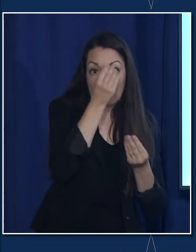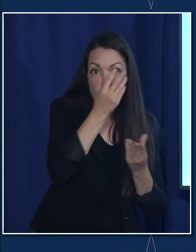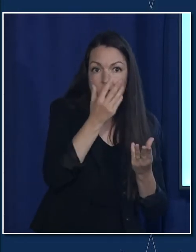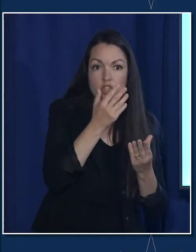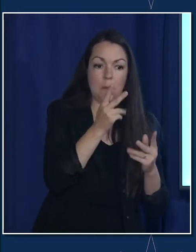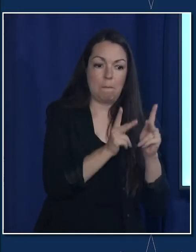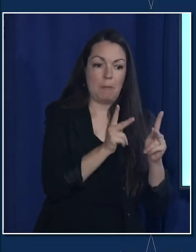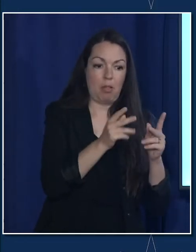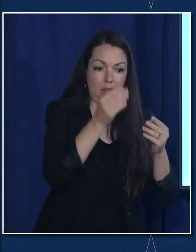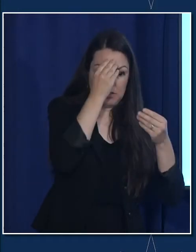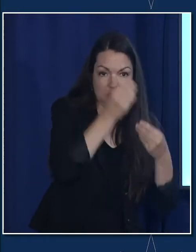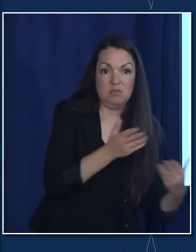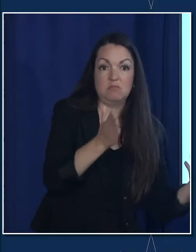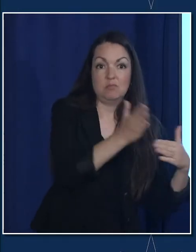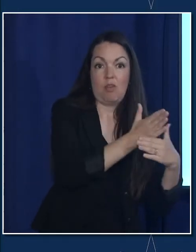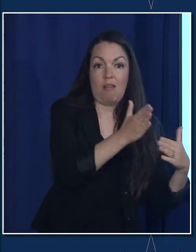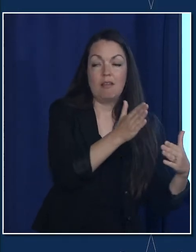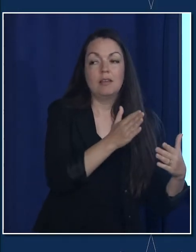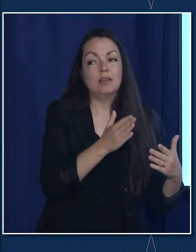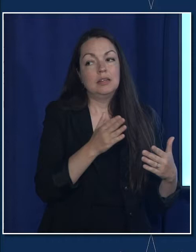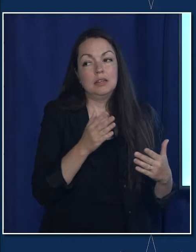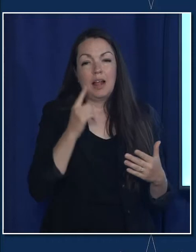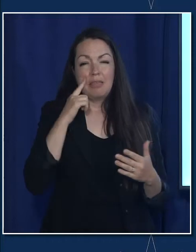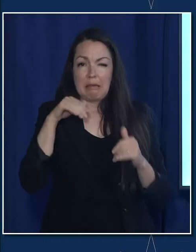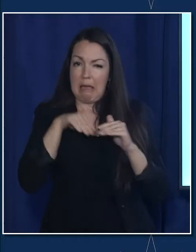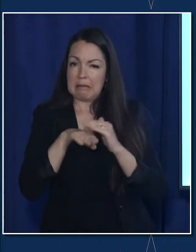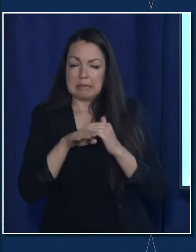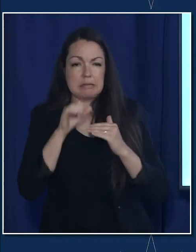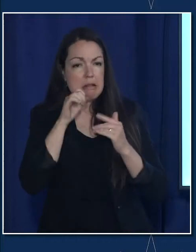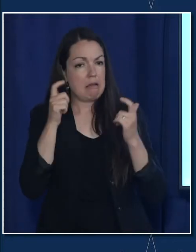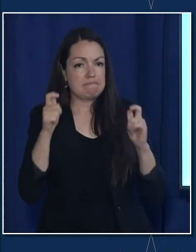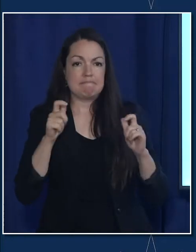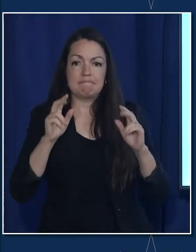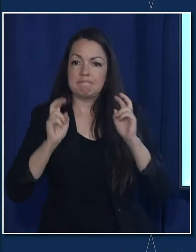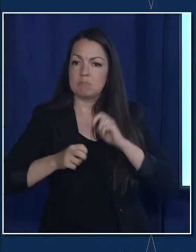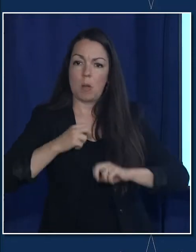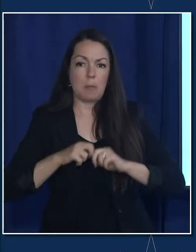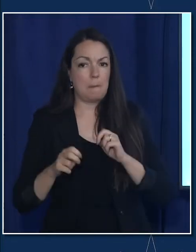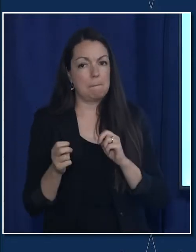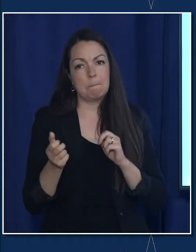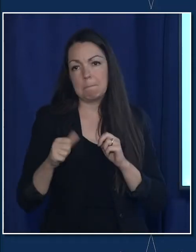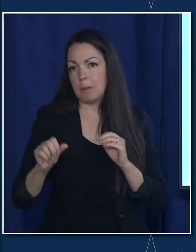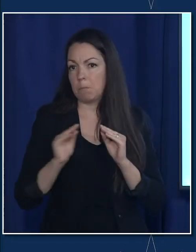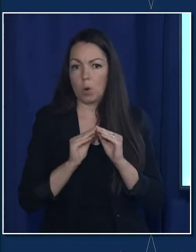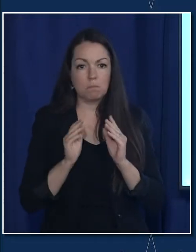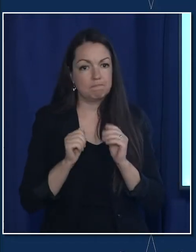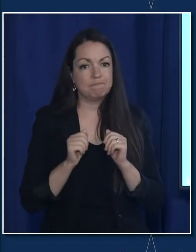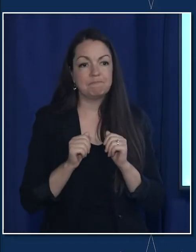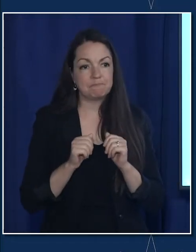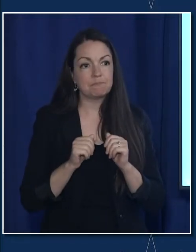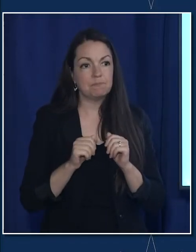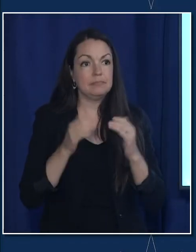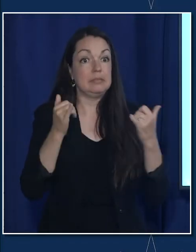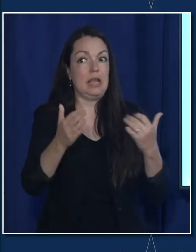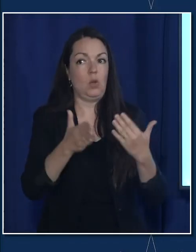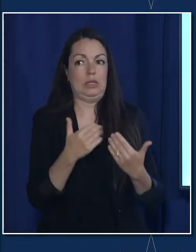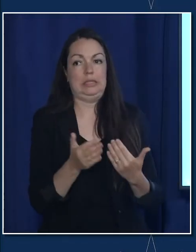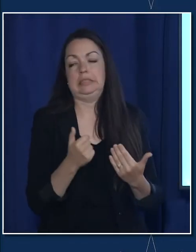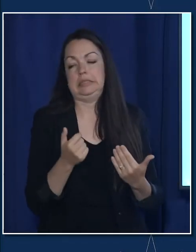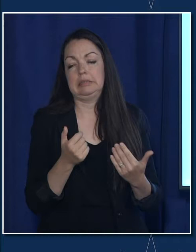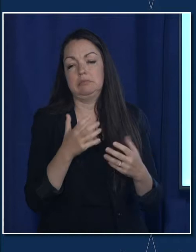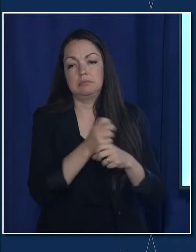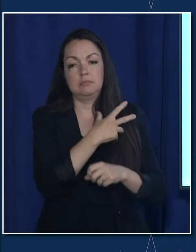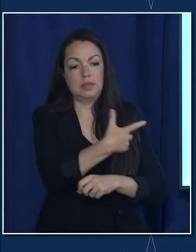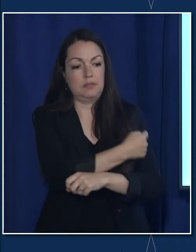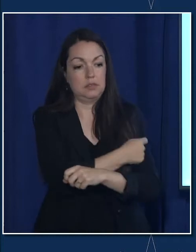decision. We don't think access is still a huge issue, honestly, just because it is very easy at this point to get a vaccine, but